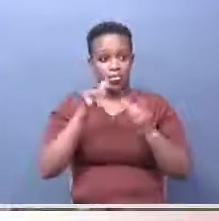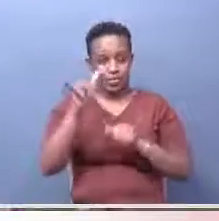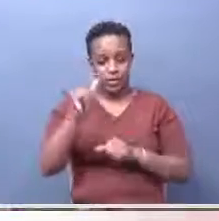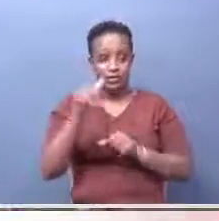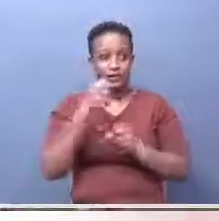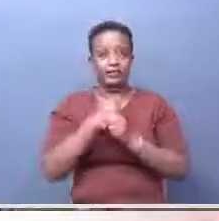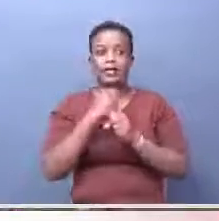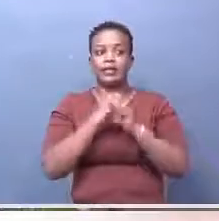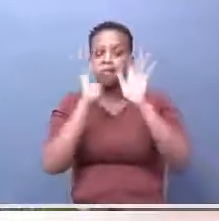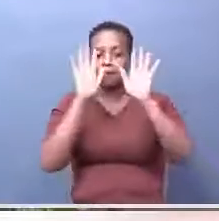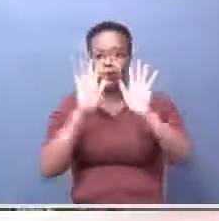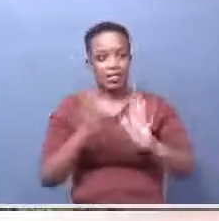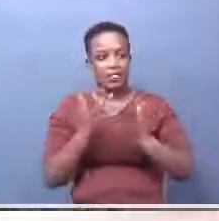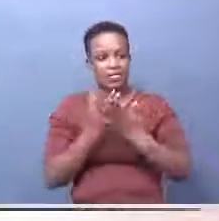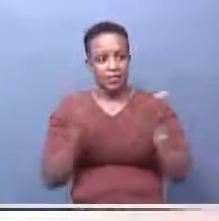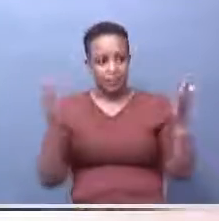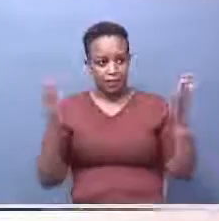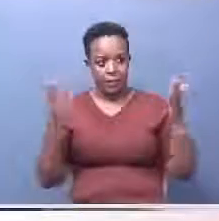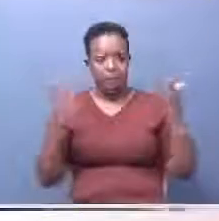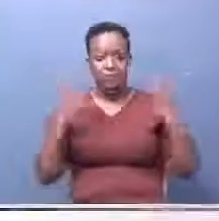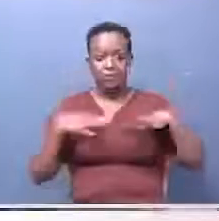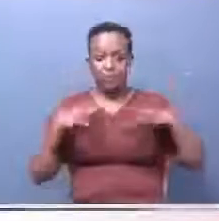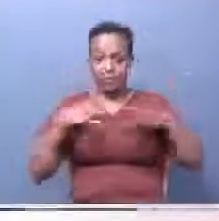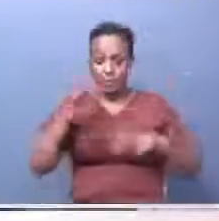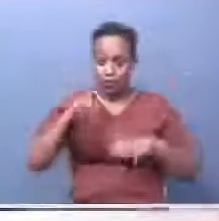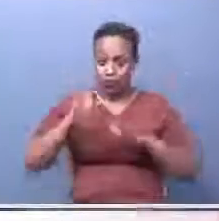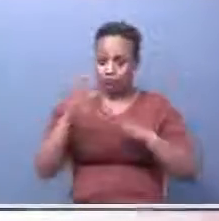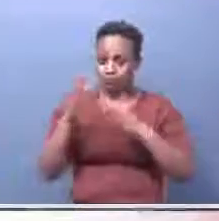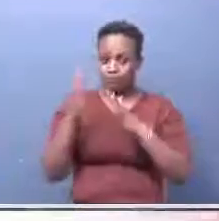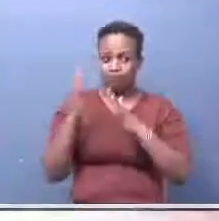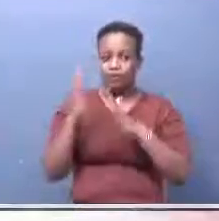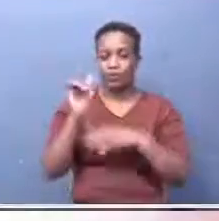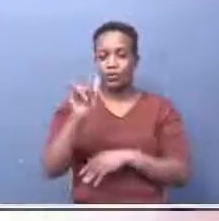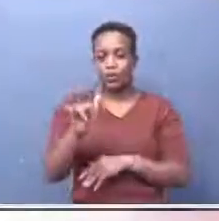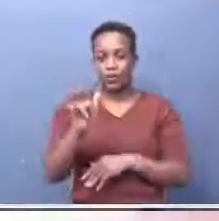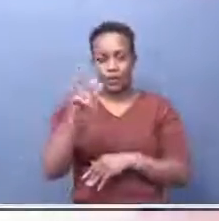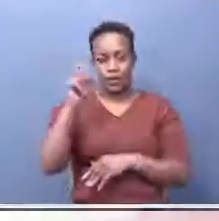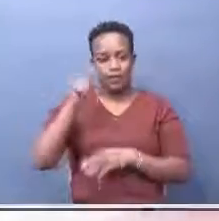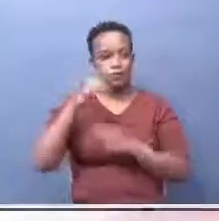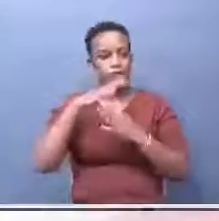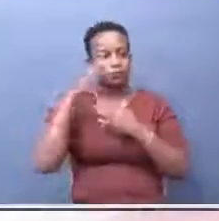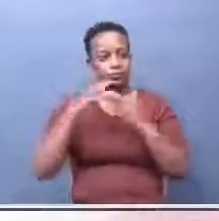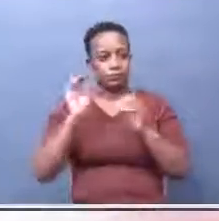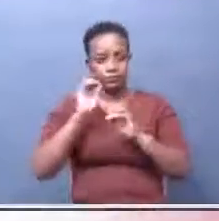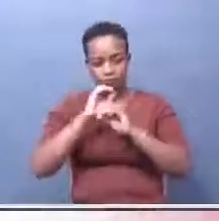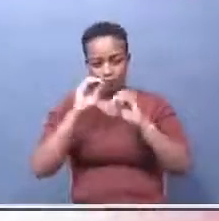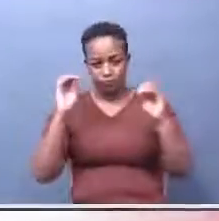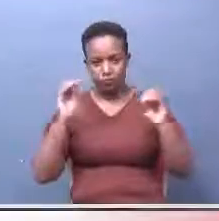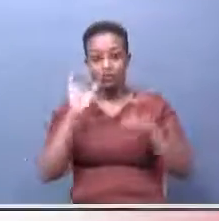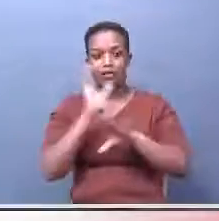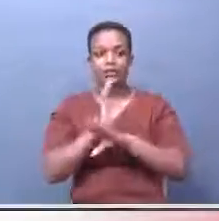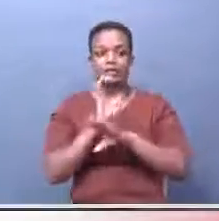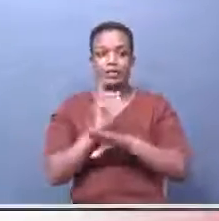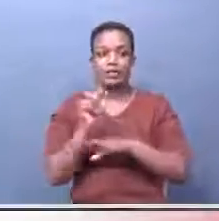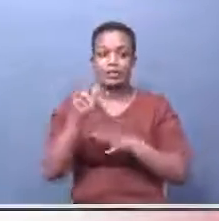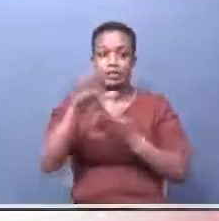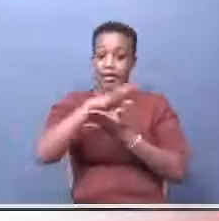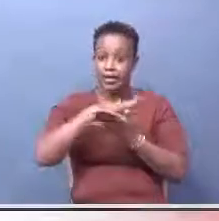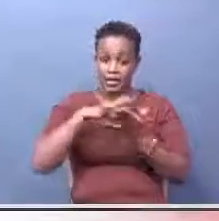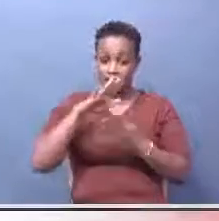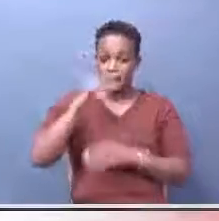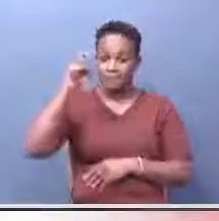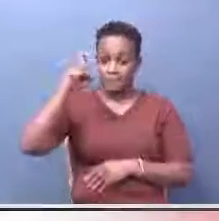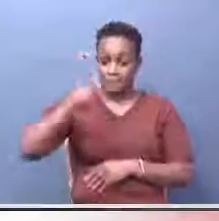important thing. And people should echo into this. It should not stop. All the churches within this area should start